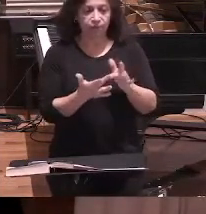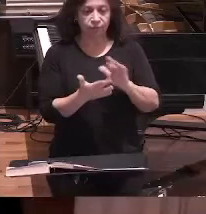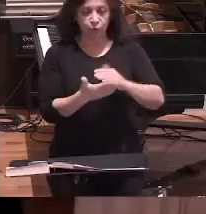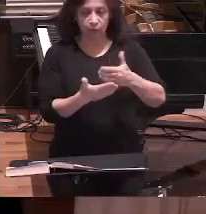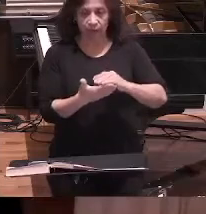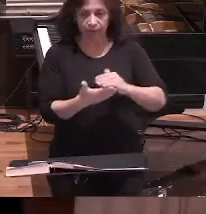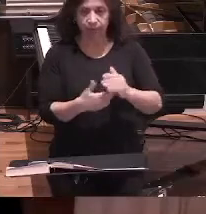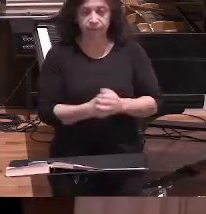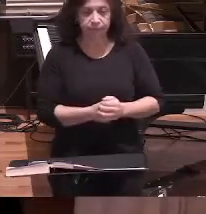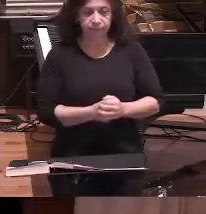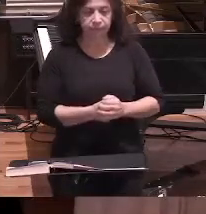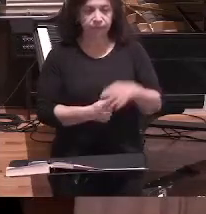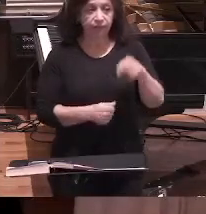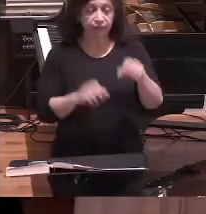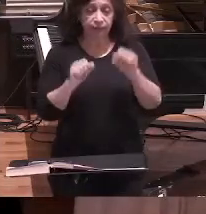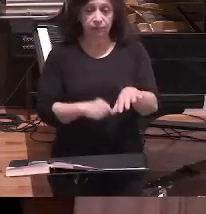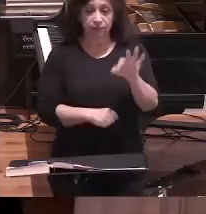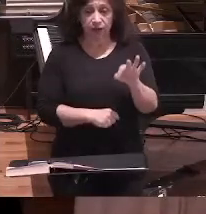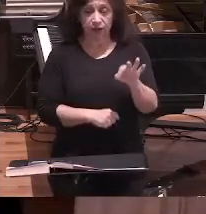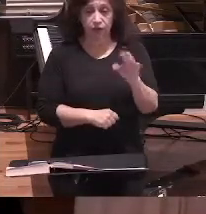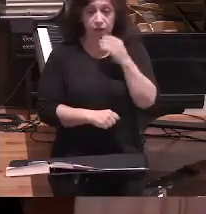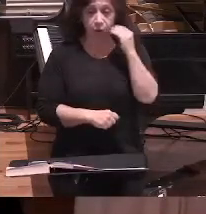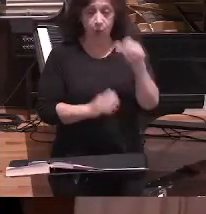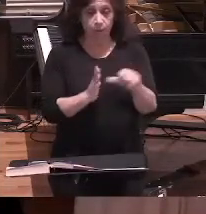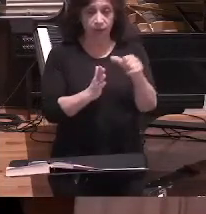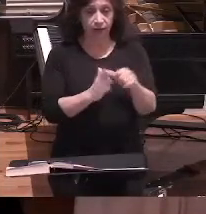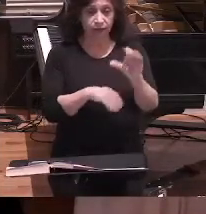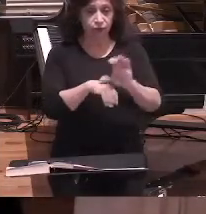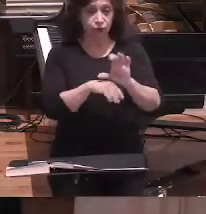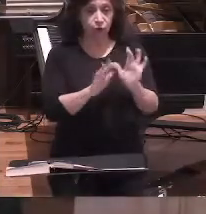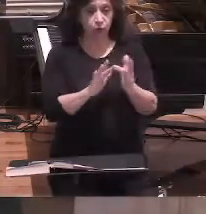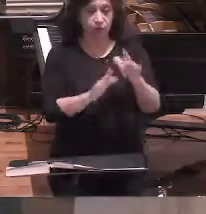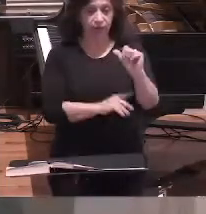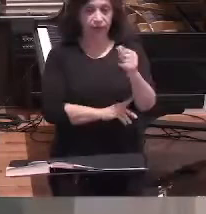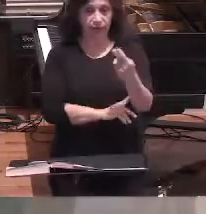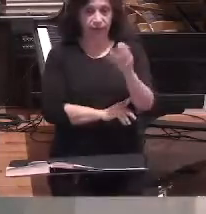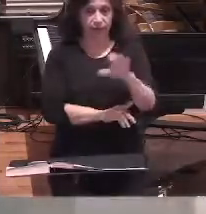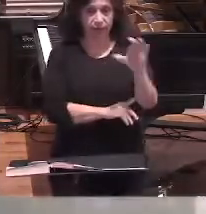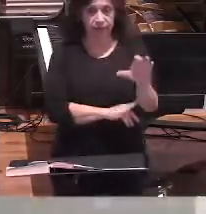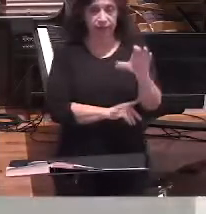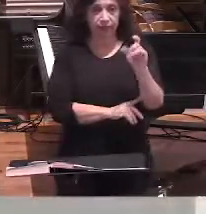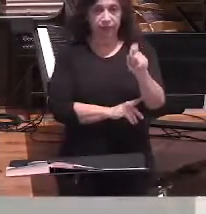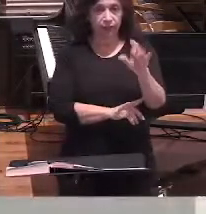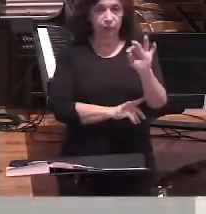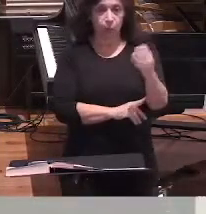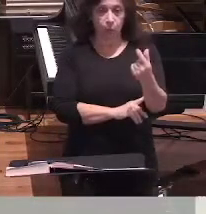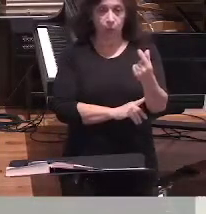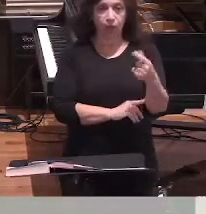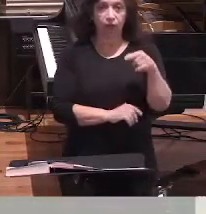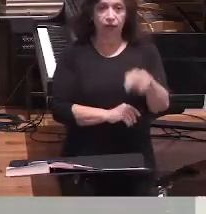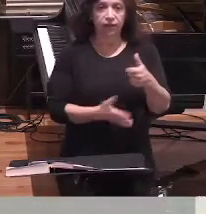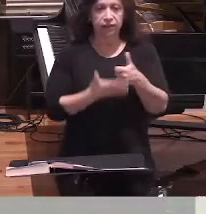pad. This can be found on the homepage of our church's website, ahcc.org, and this helps us